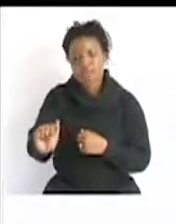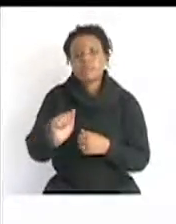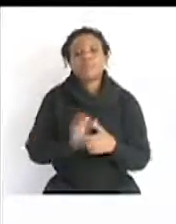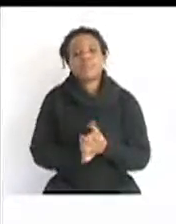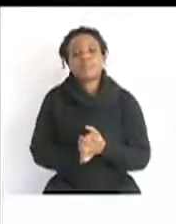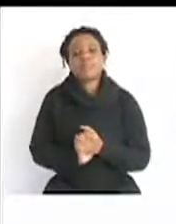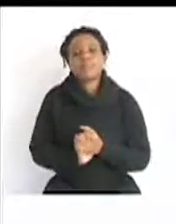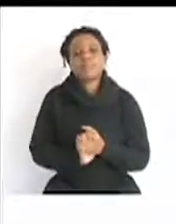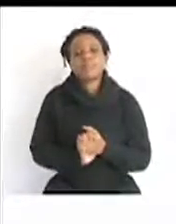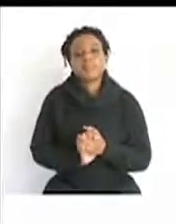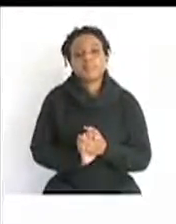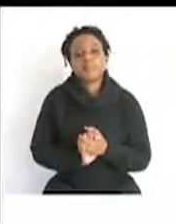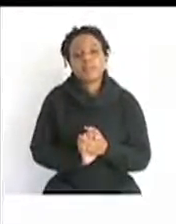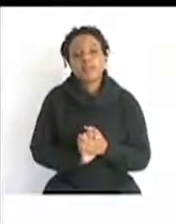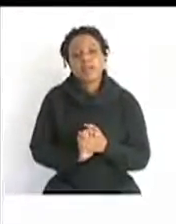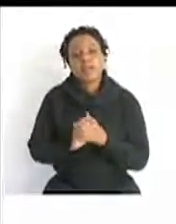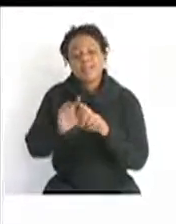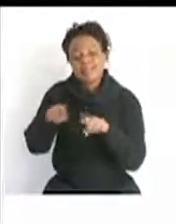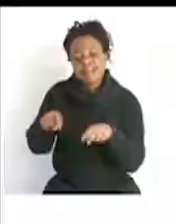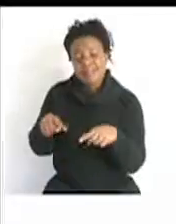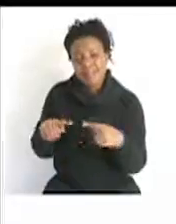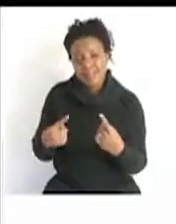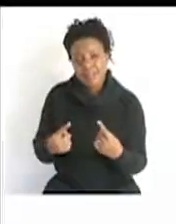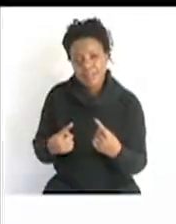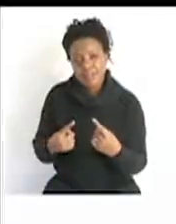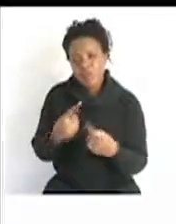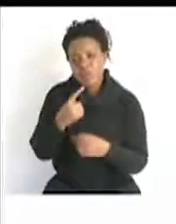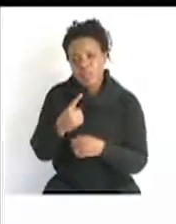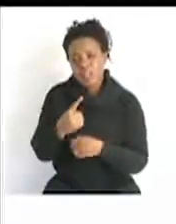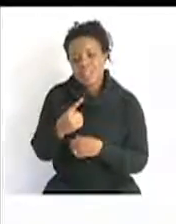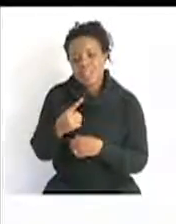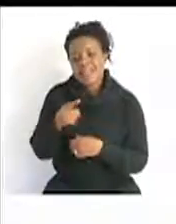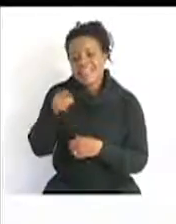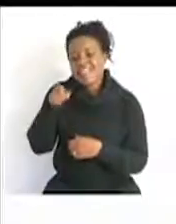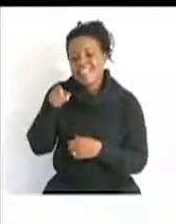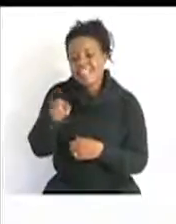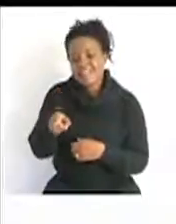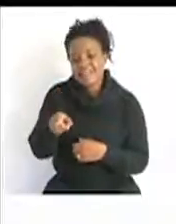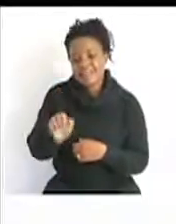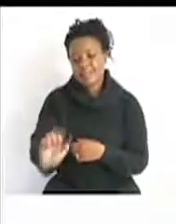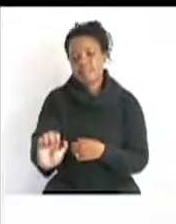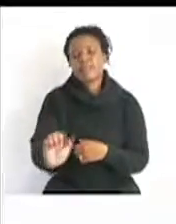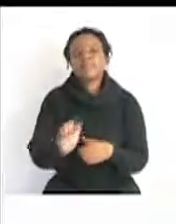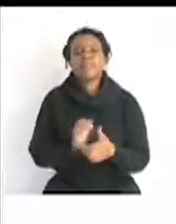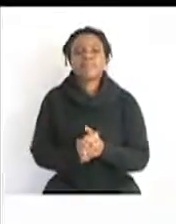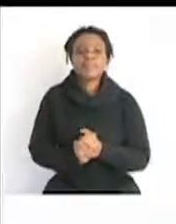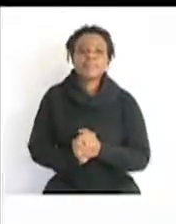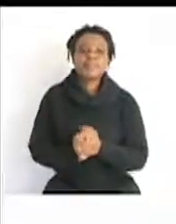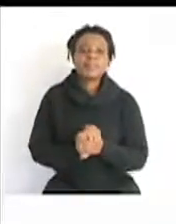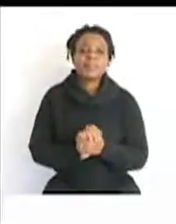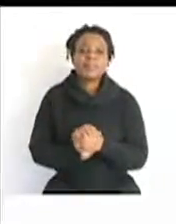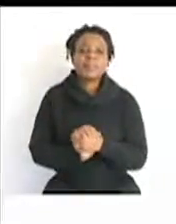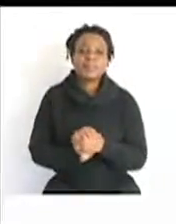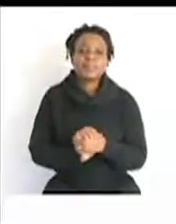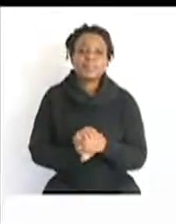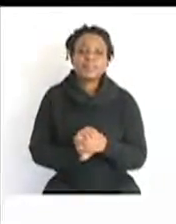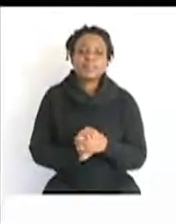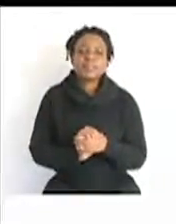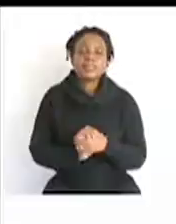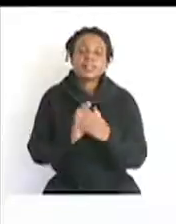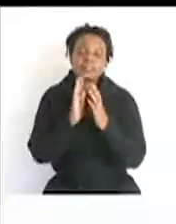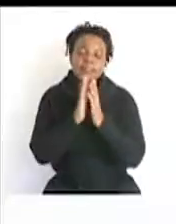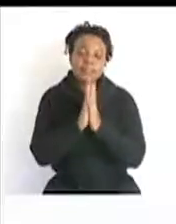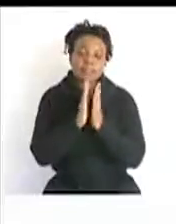are referring to things, we use its. Now, very